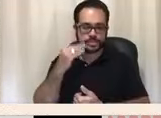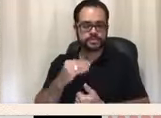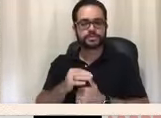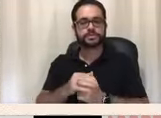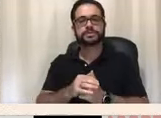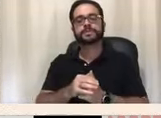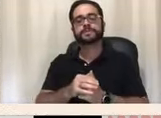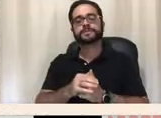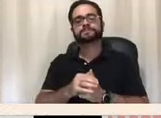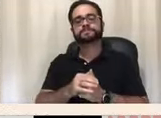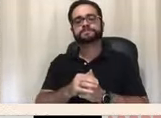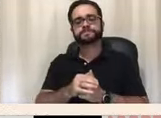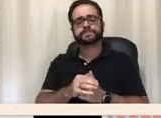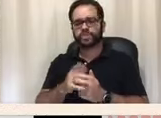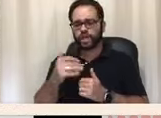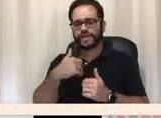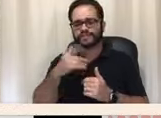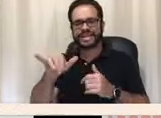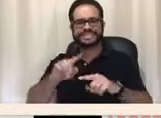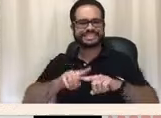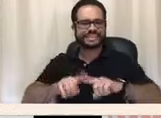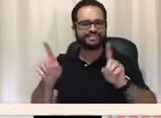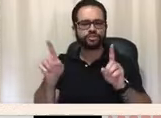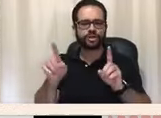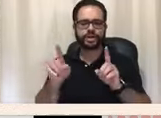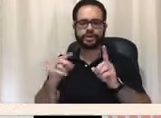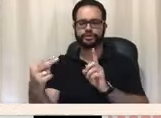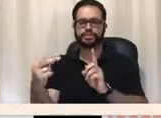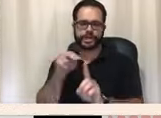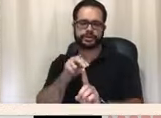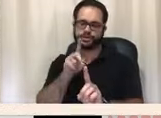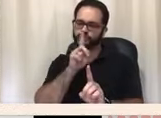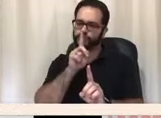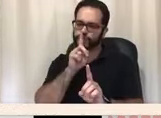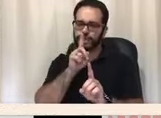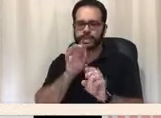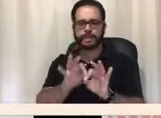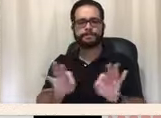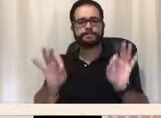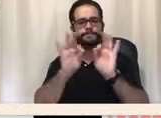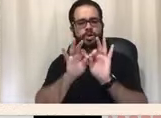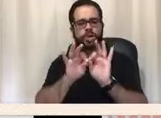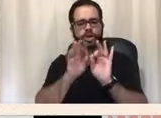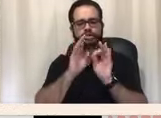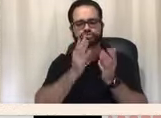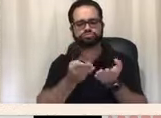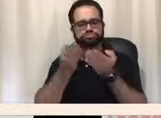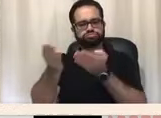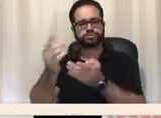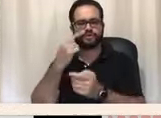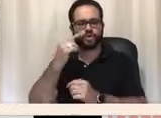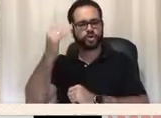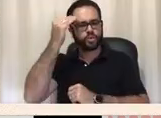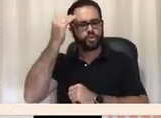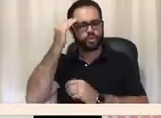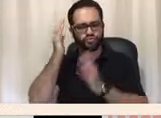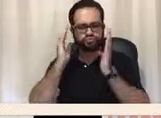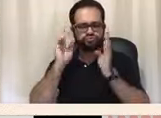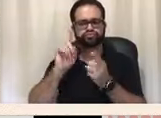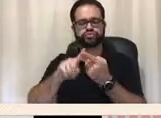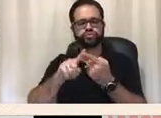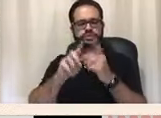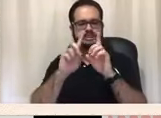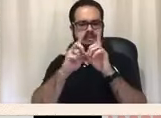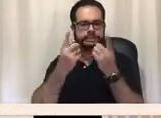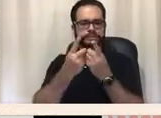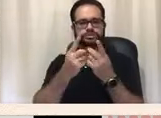different angle, and it's important to bring that to the awareness of the district, of the school,